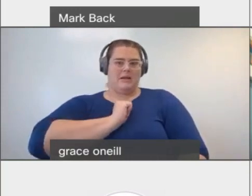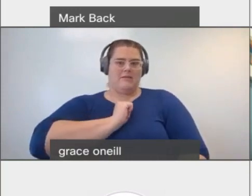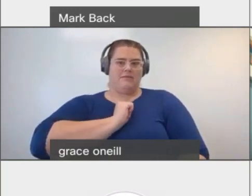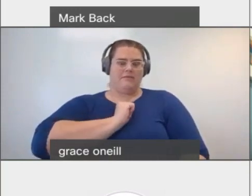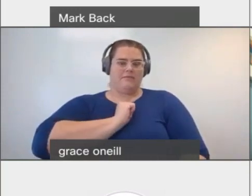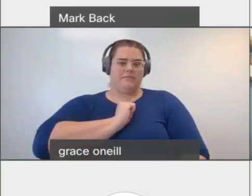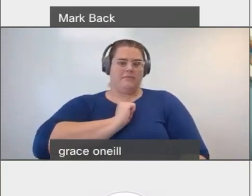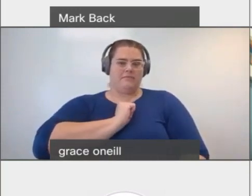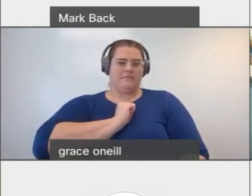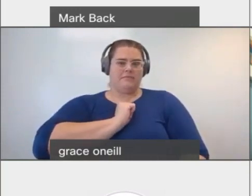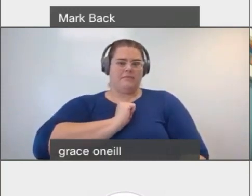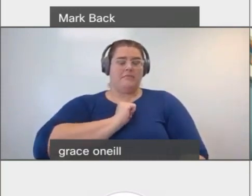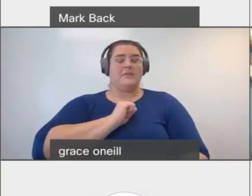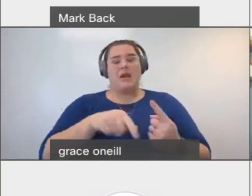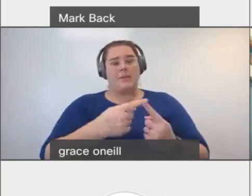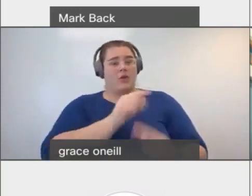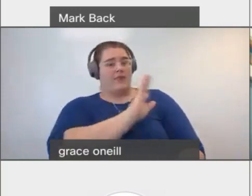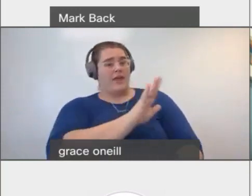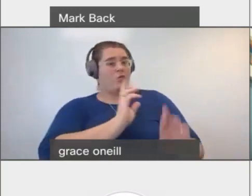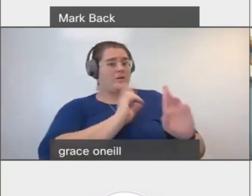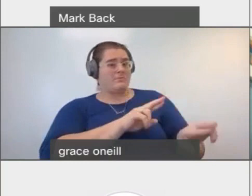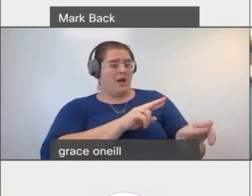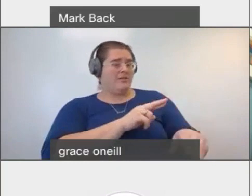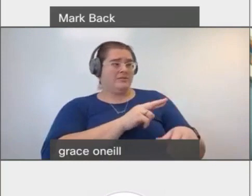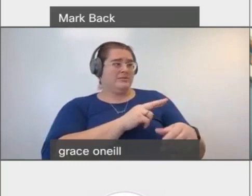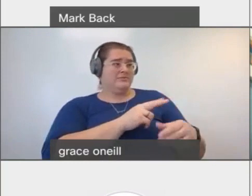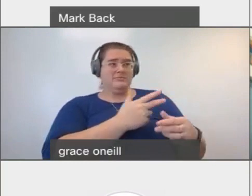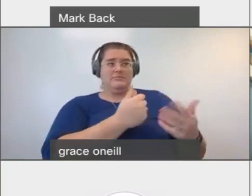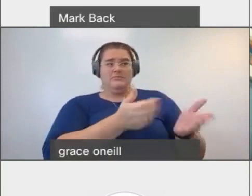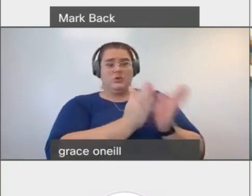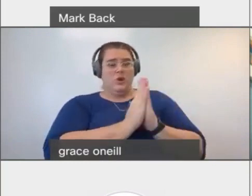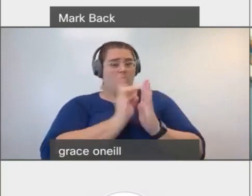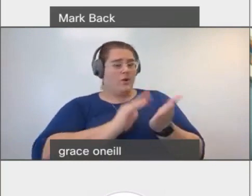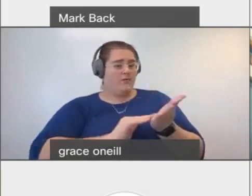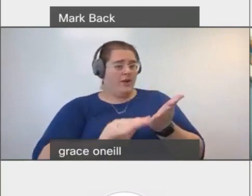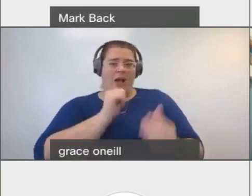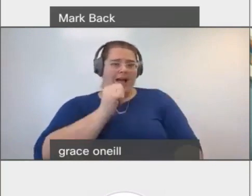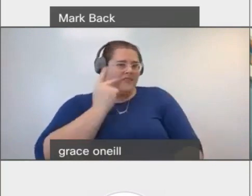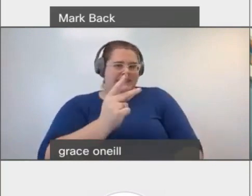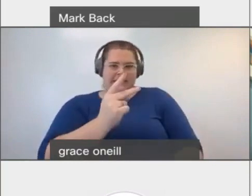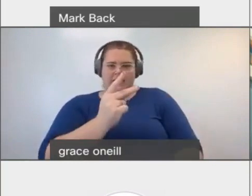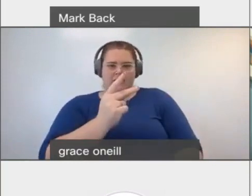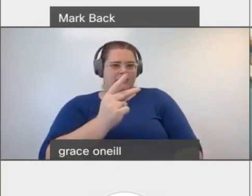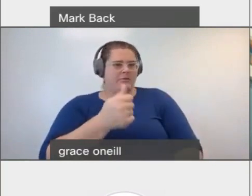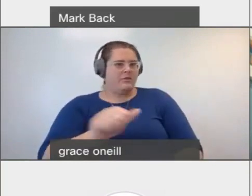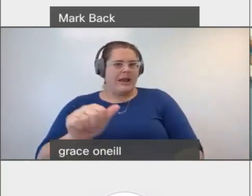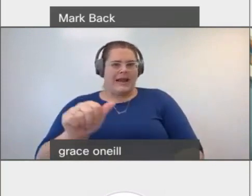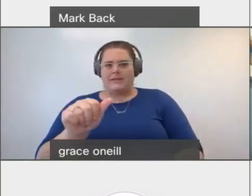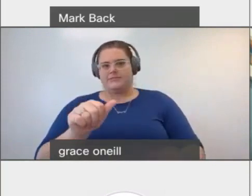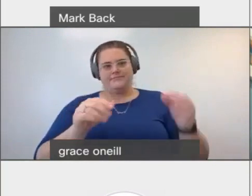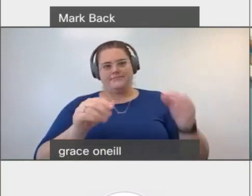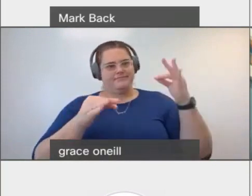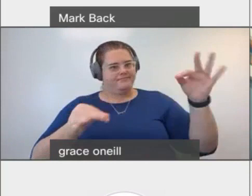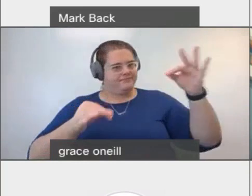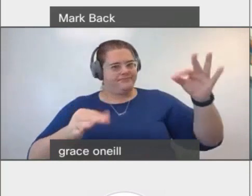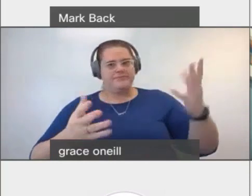to their request for a waiver. And as we said, I believe,